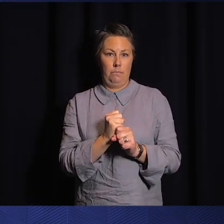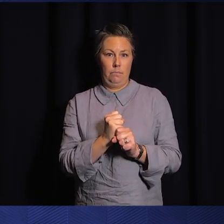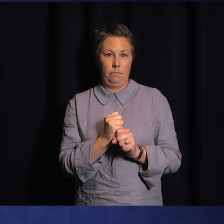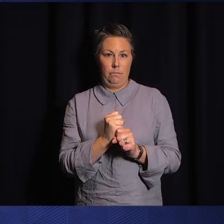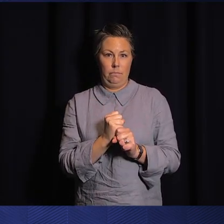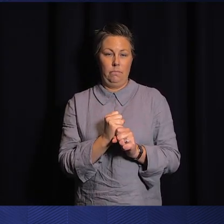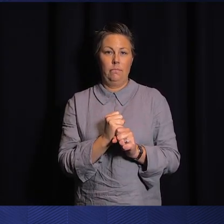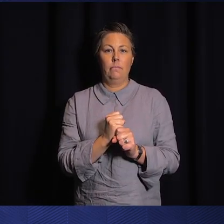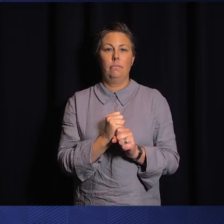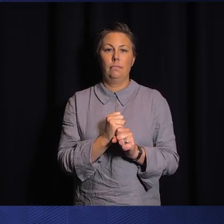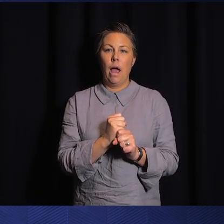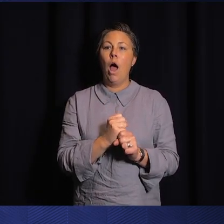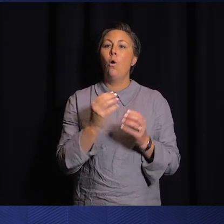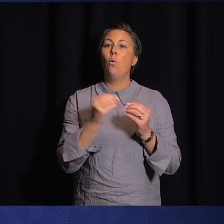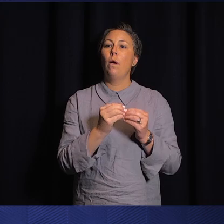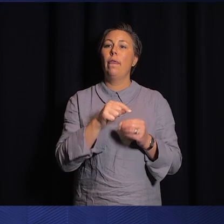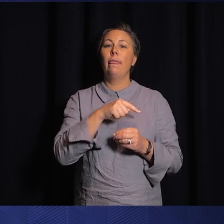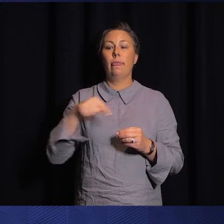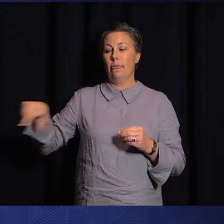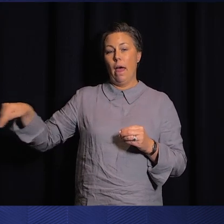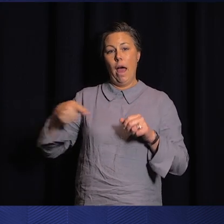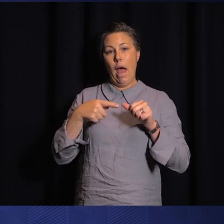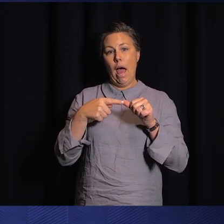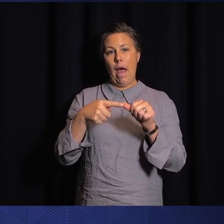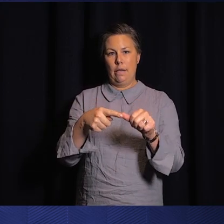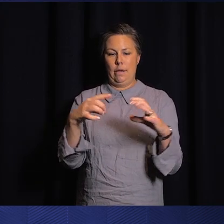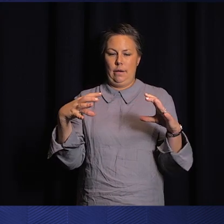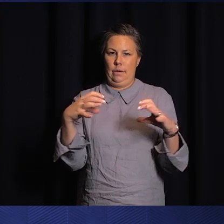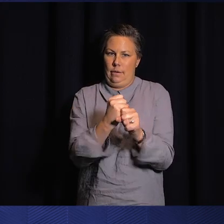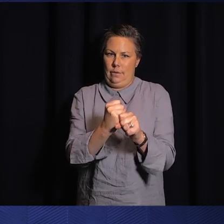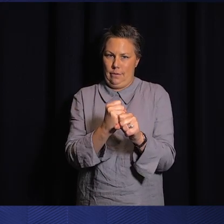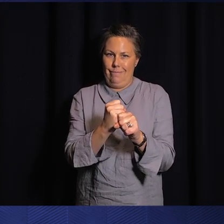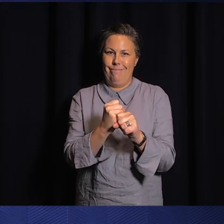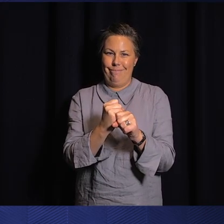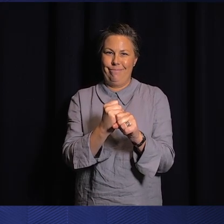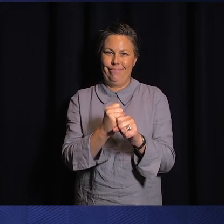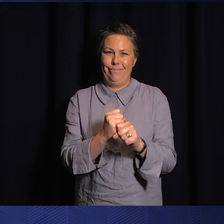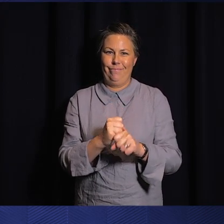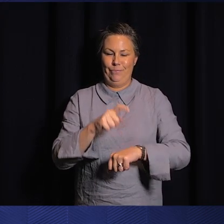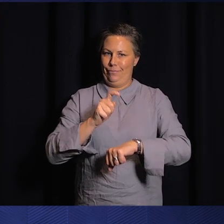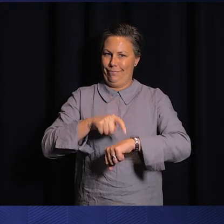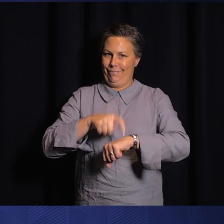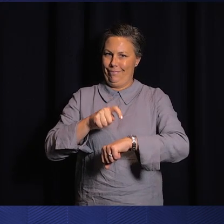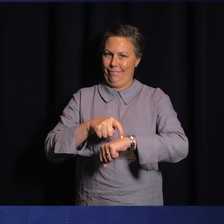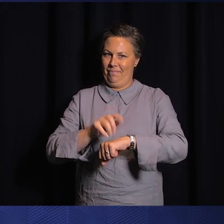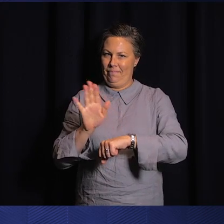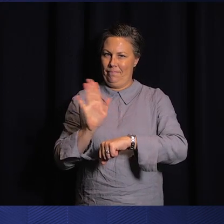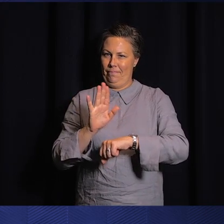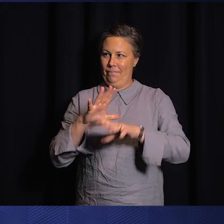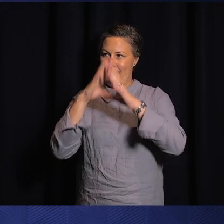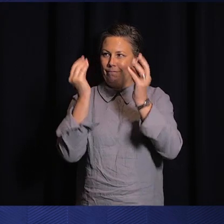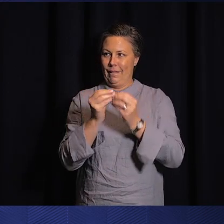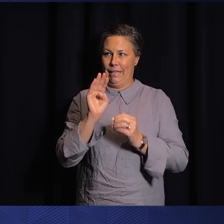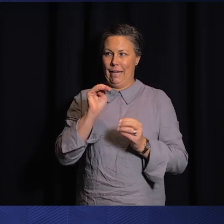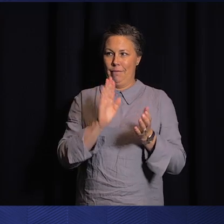for some brief responses from the panelists. We're limited to about 10 minutes here, so I